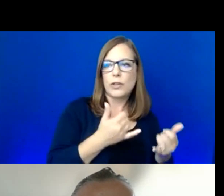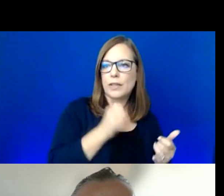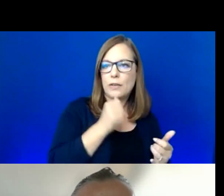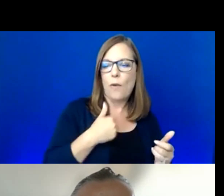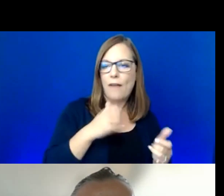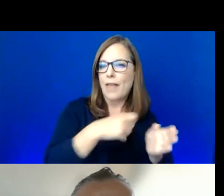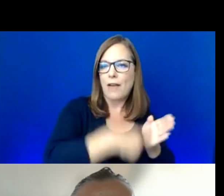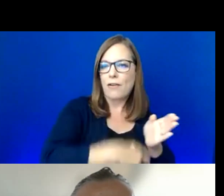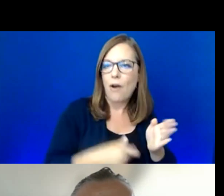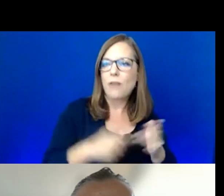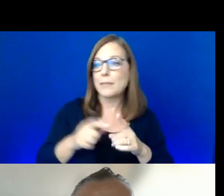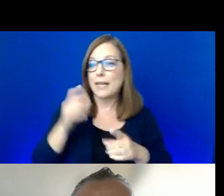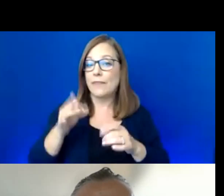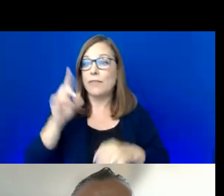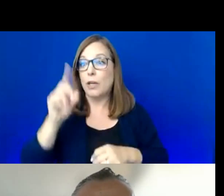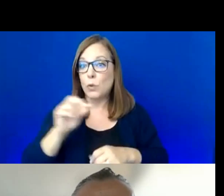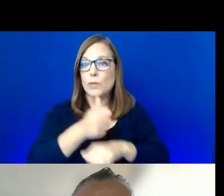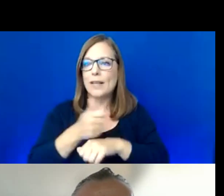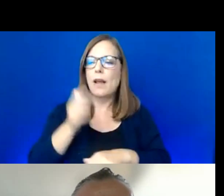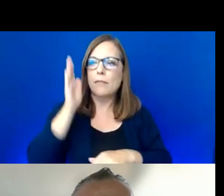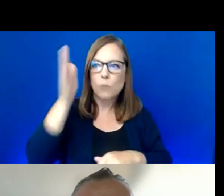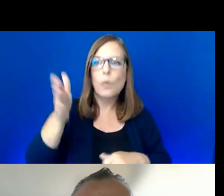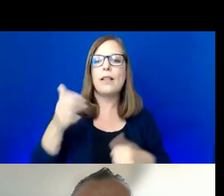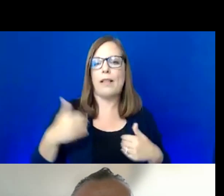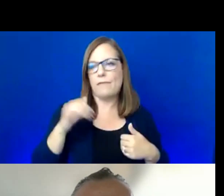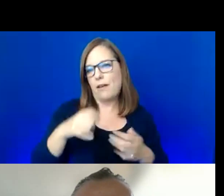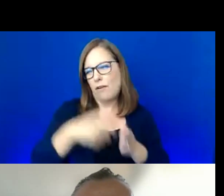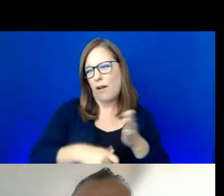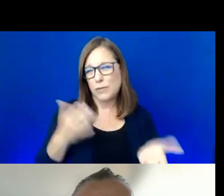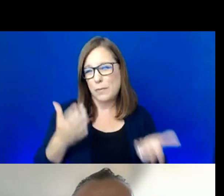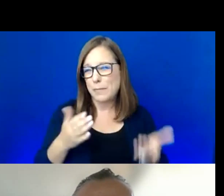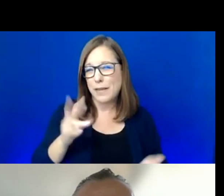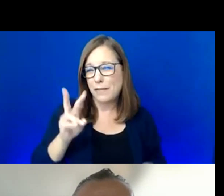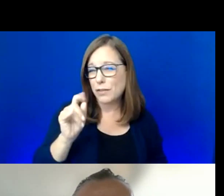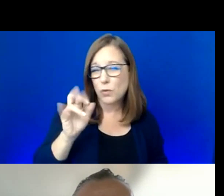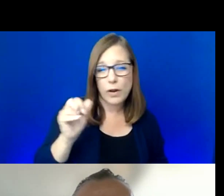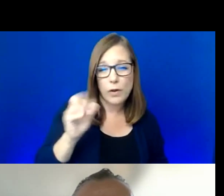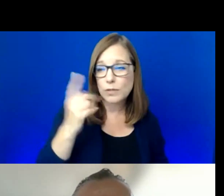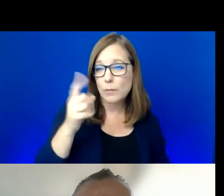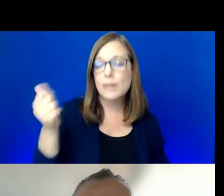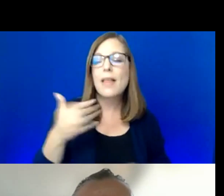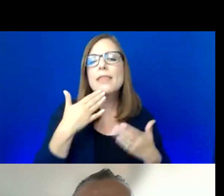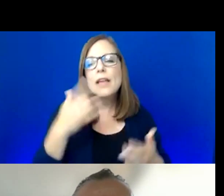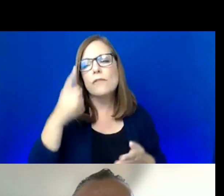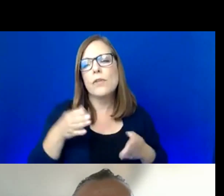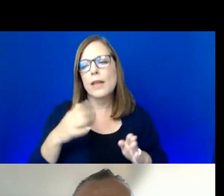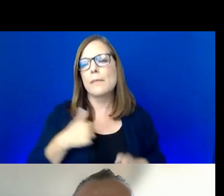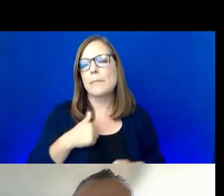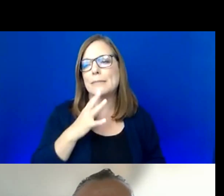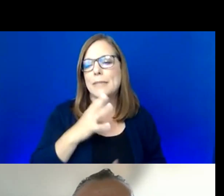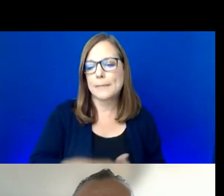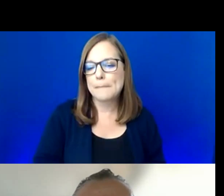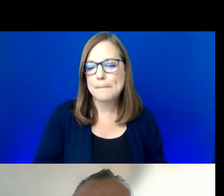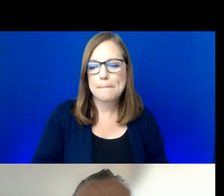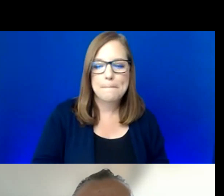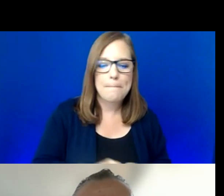And maybe we just maybe direct that back to you then, Victoria, or someone else, Thank you for letting me speak. Absolutely, thank